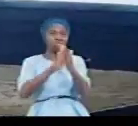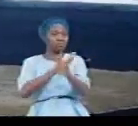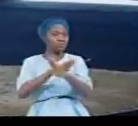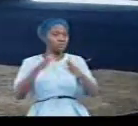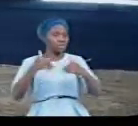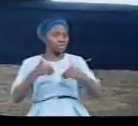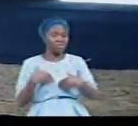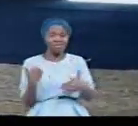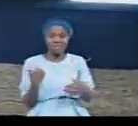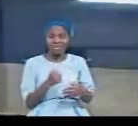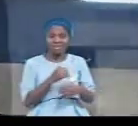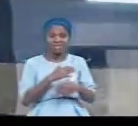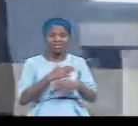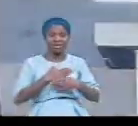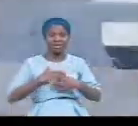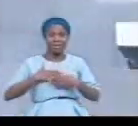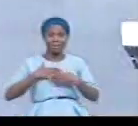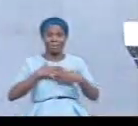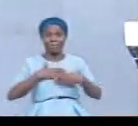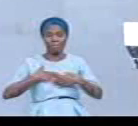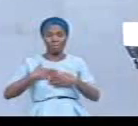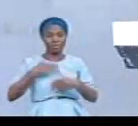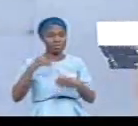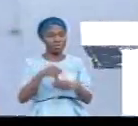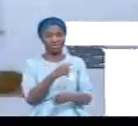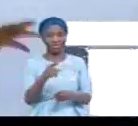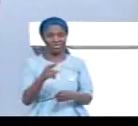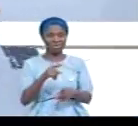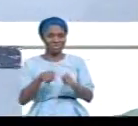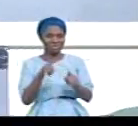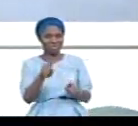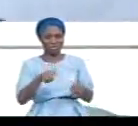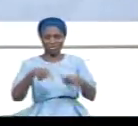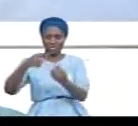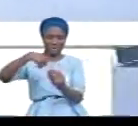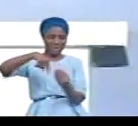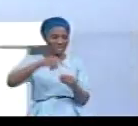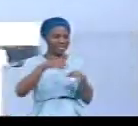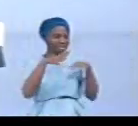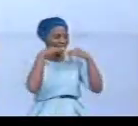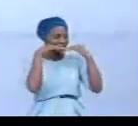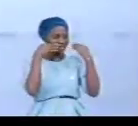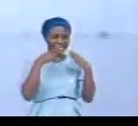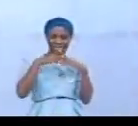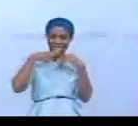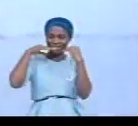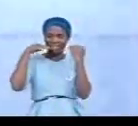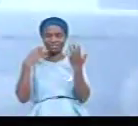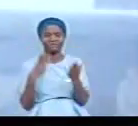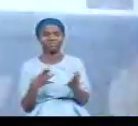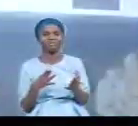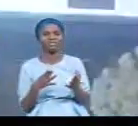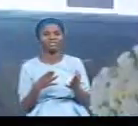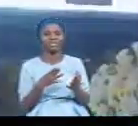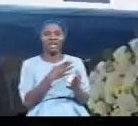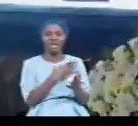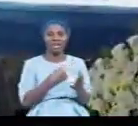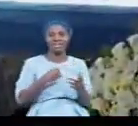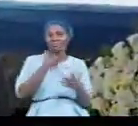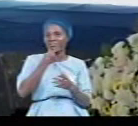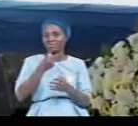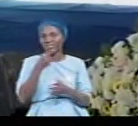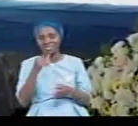you, going about and smiling and laughing and bragging and giving this testimony, that testimony